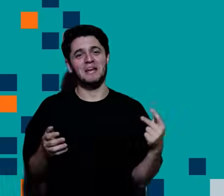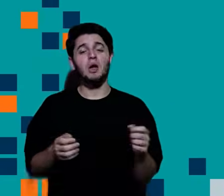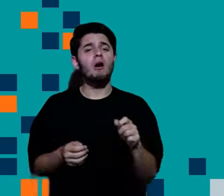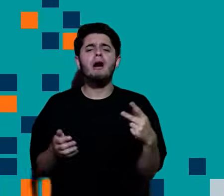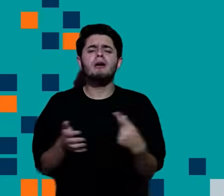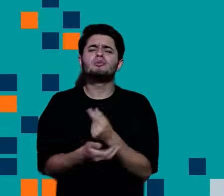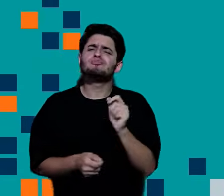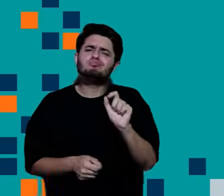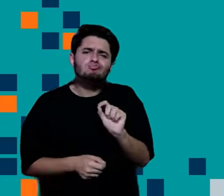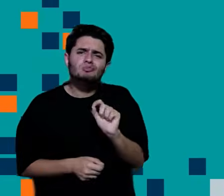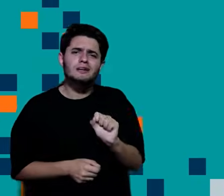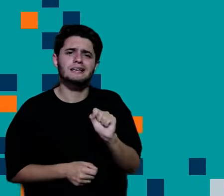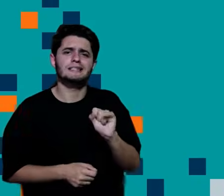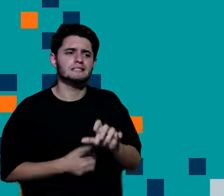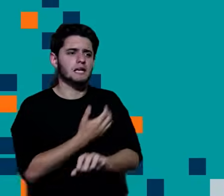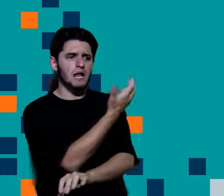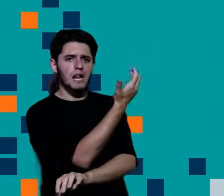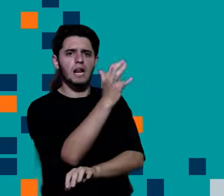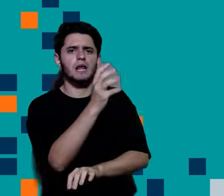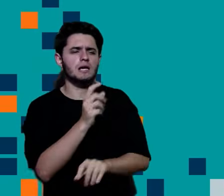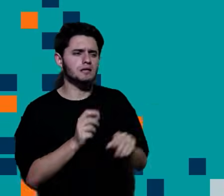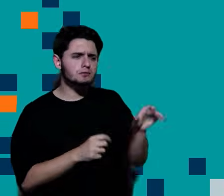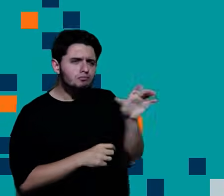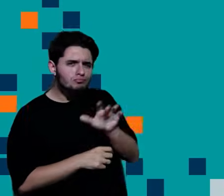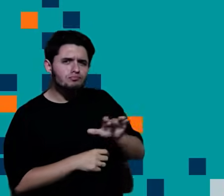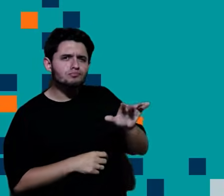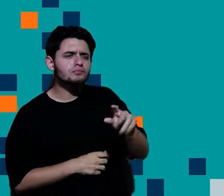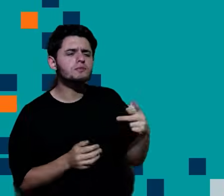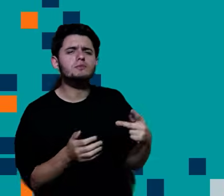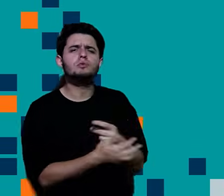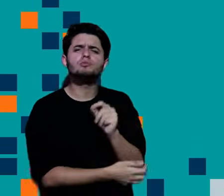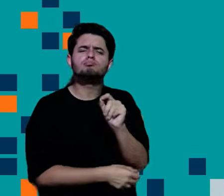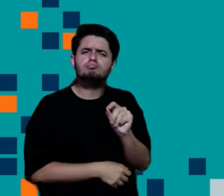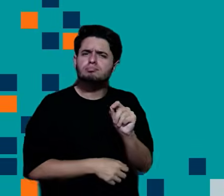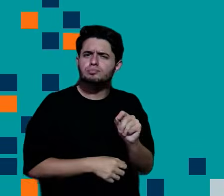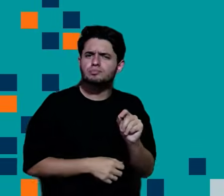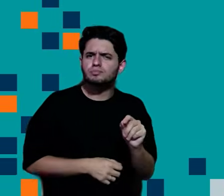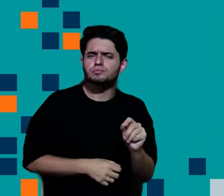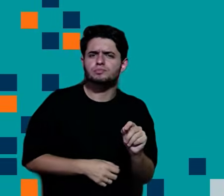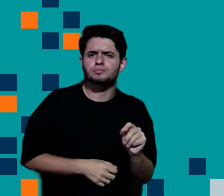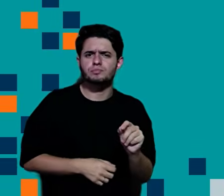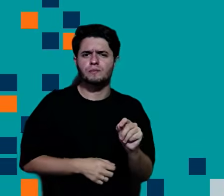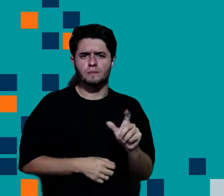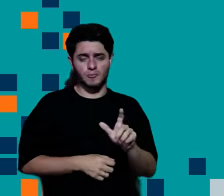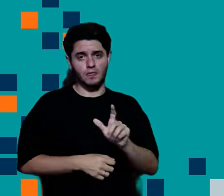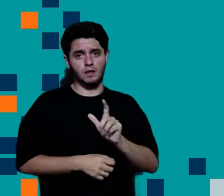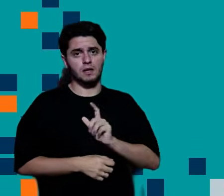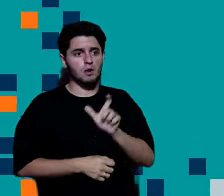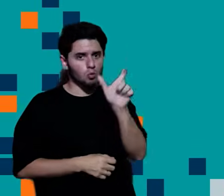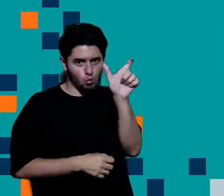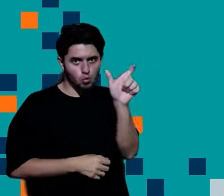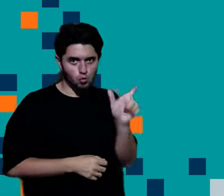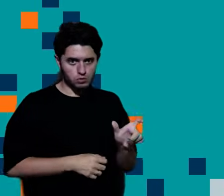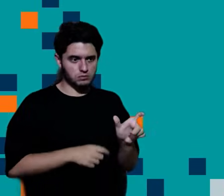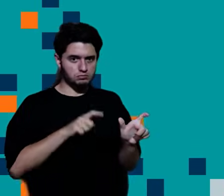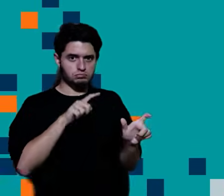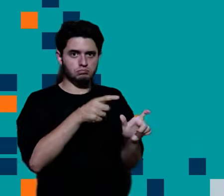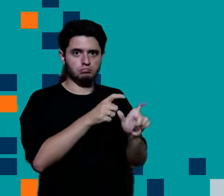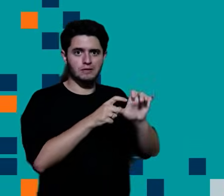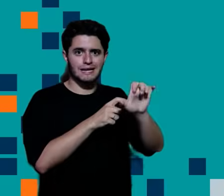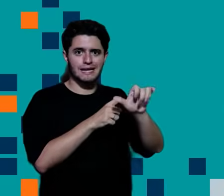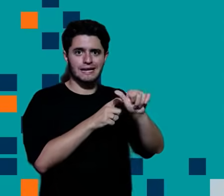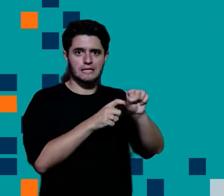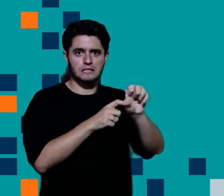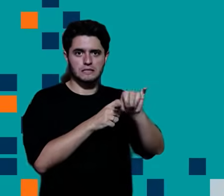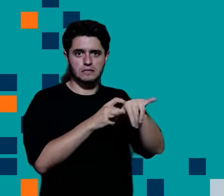longer tolerate environments like this that cause dis-ease, and I'm using that word very specifically, boredom